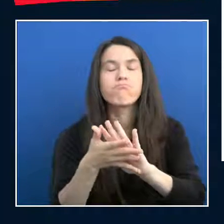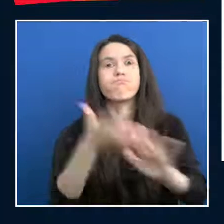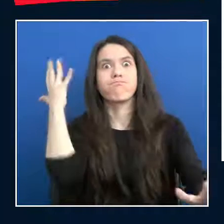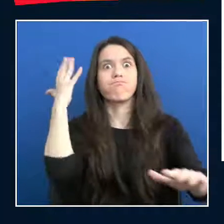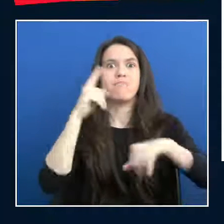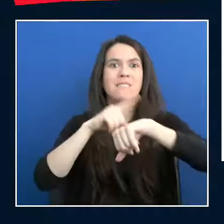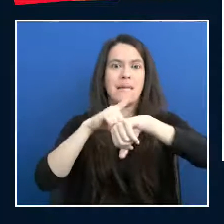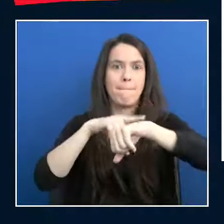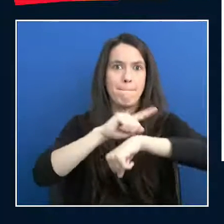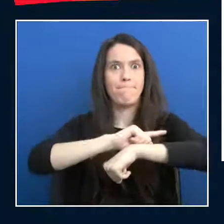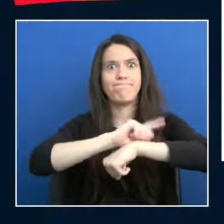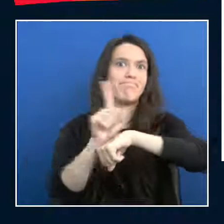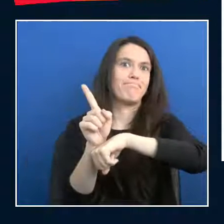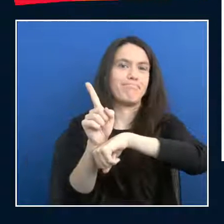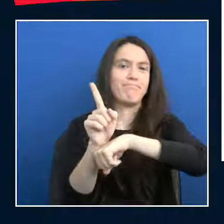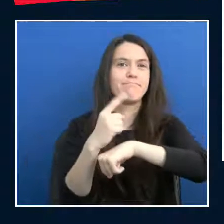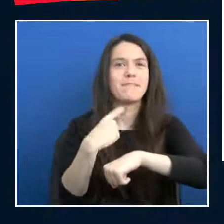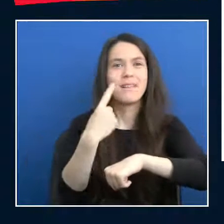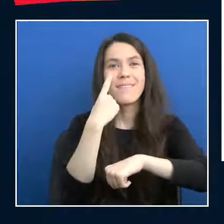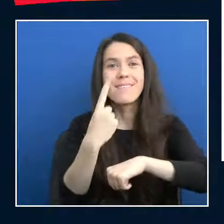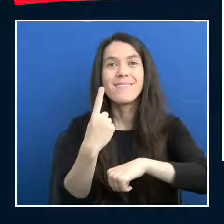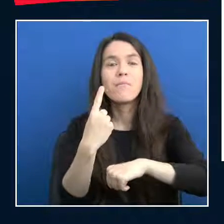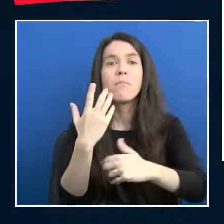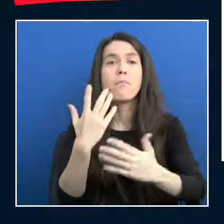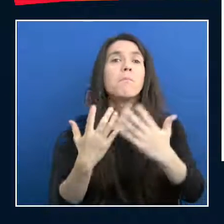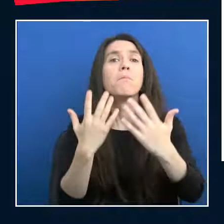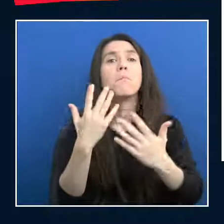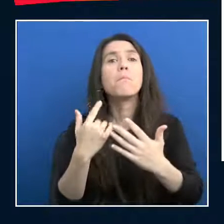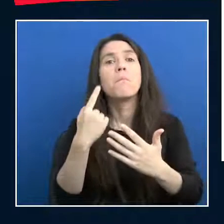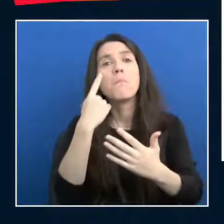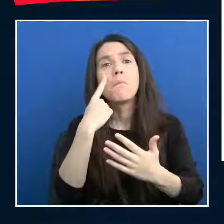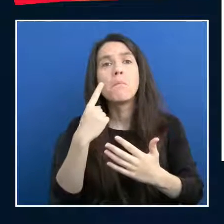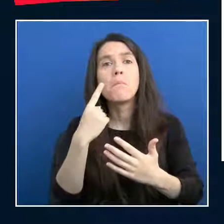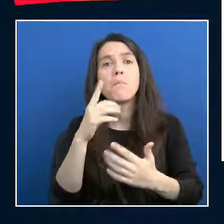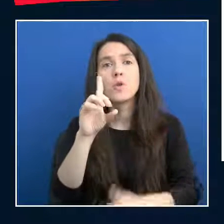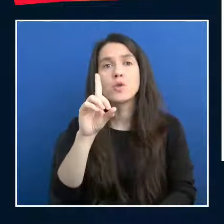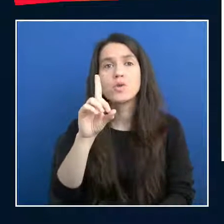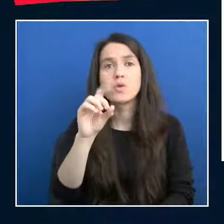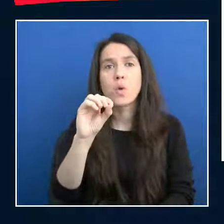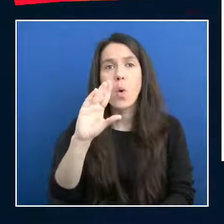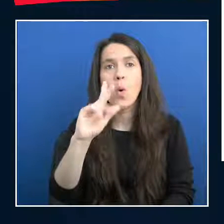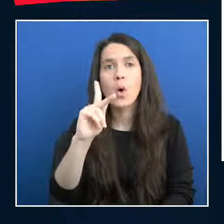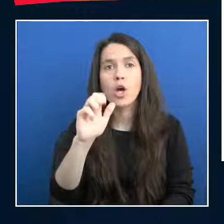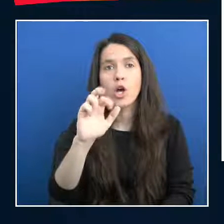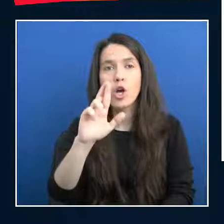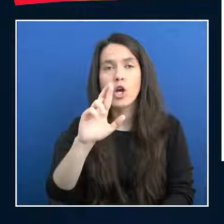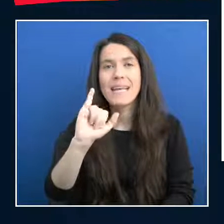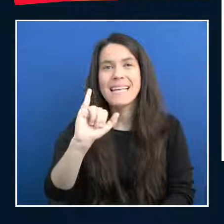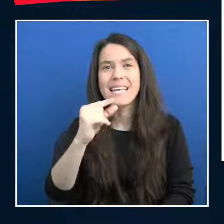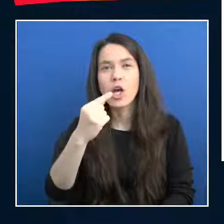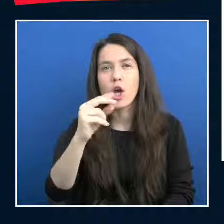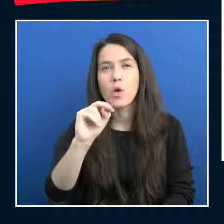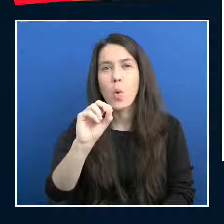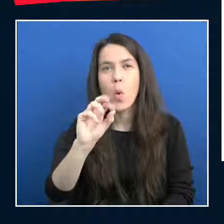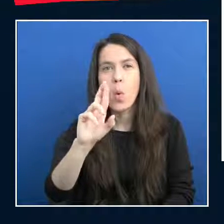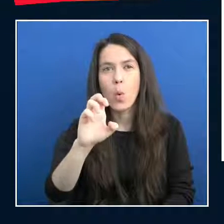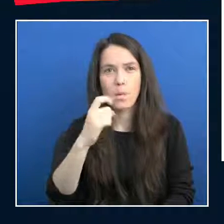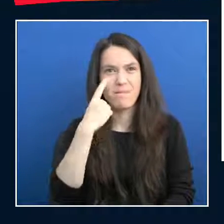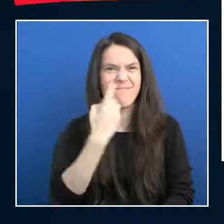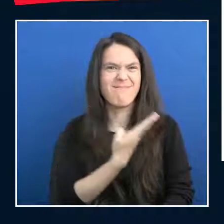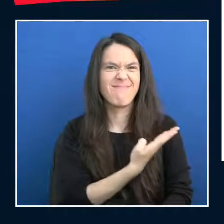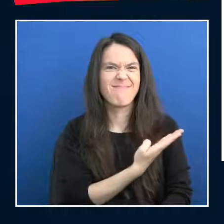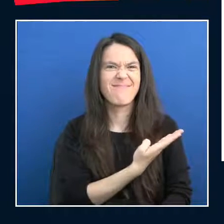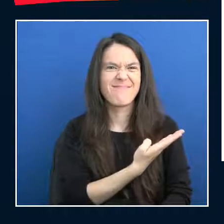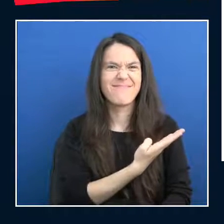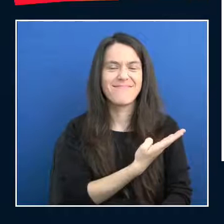can use that or apply that by either using the docker ignore command. So it's like git ignore. You just add everything that's not needed